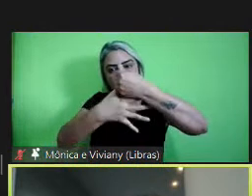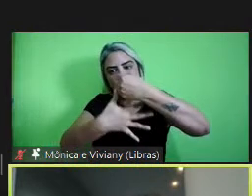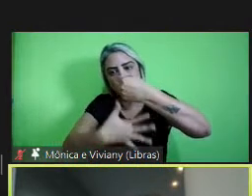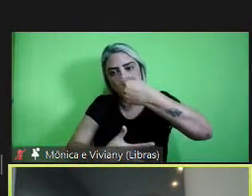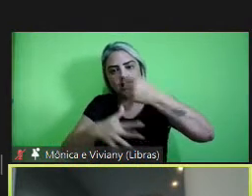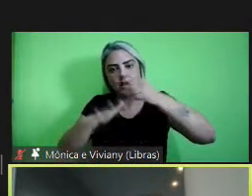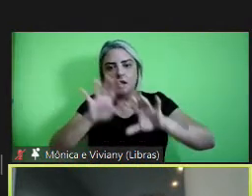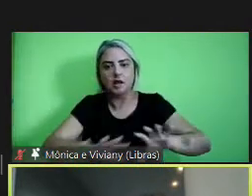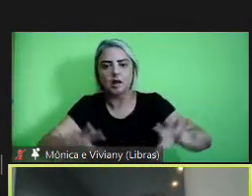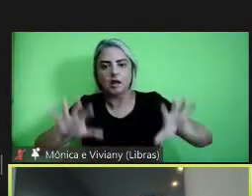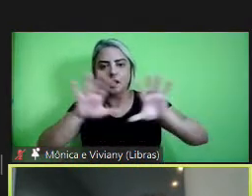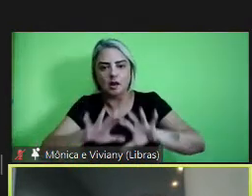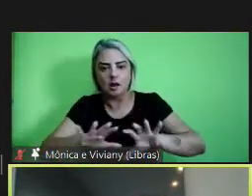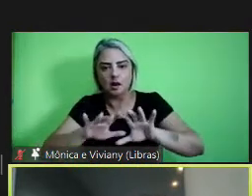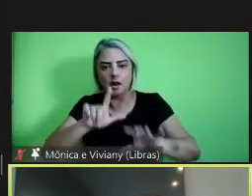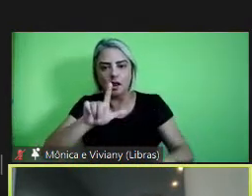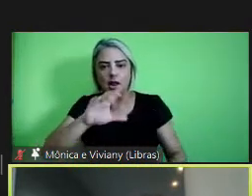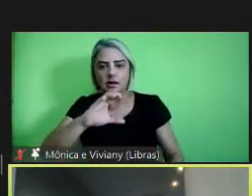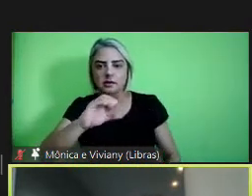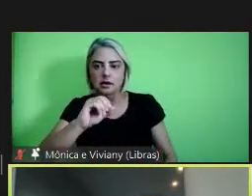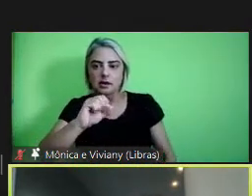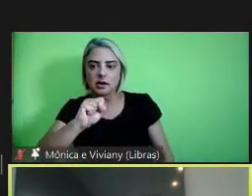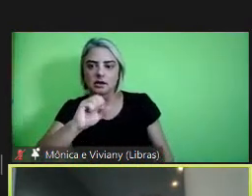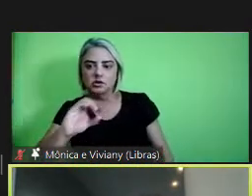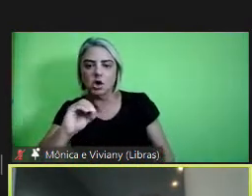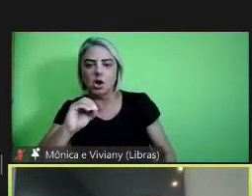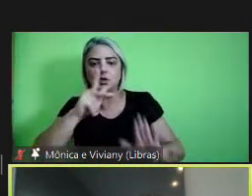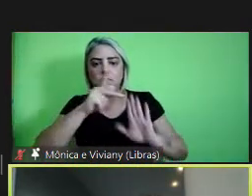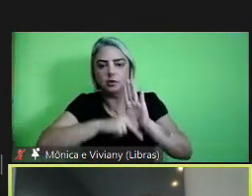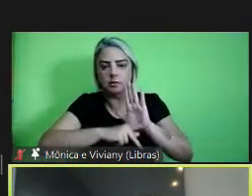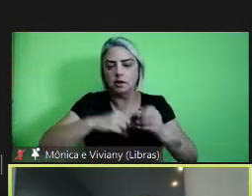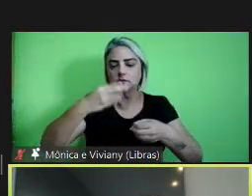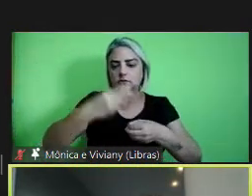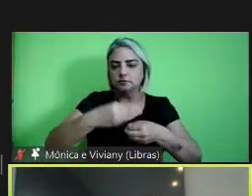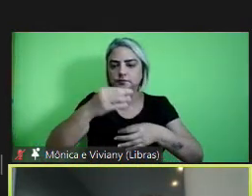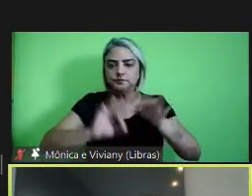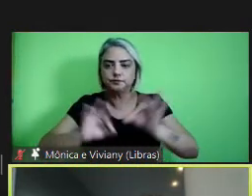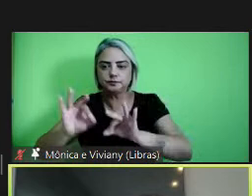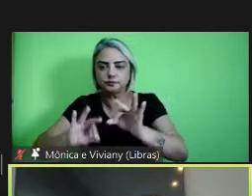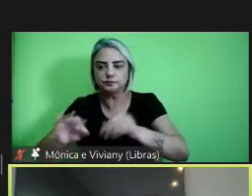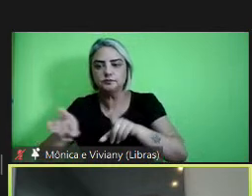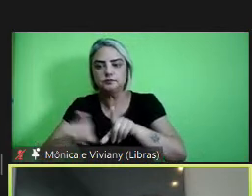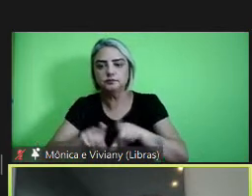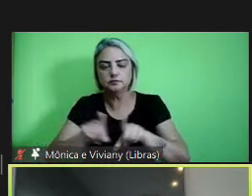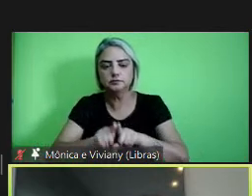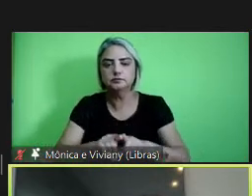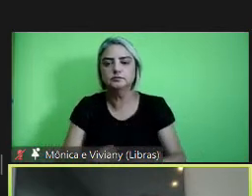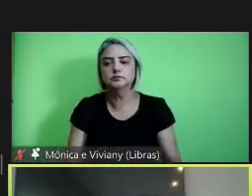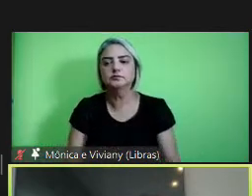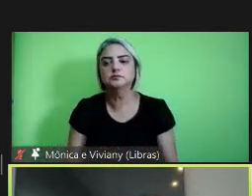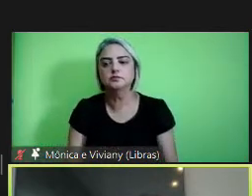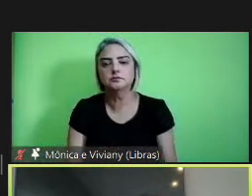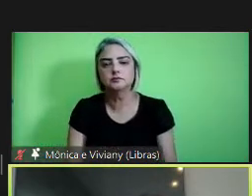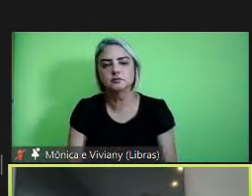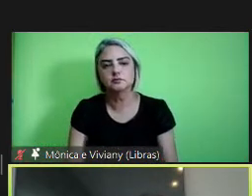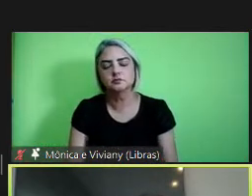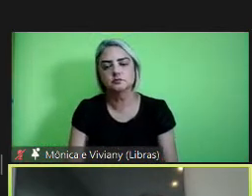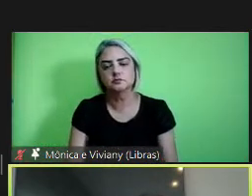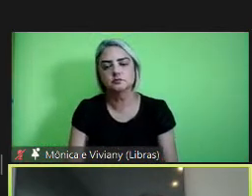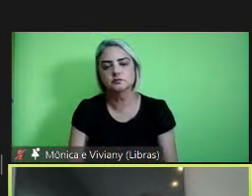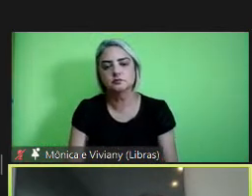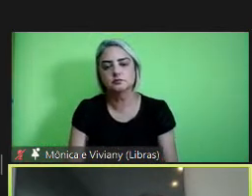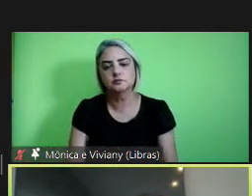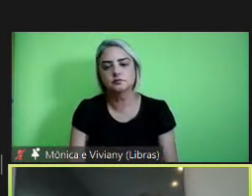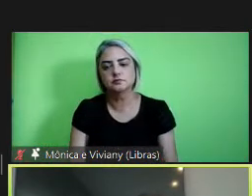or medical appointments. And I just wanted to mention the cares and the line of care of overweight and obesity. That's just to